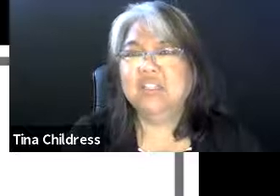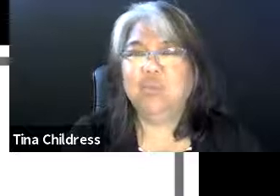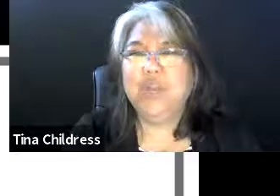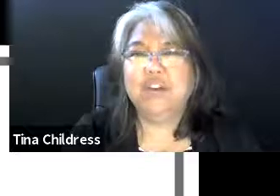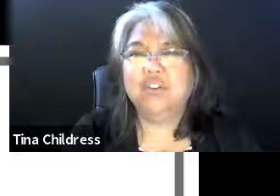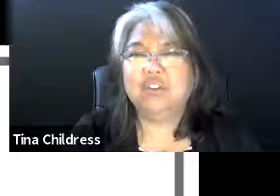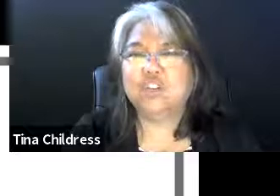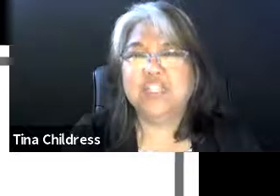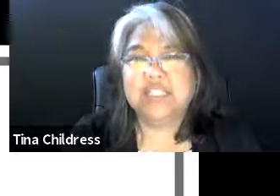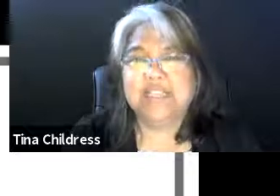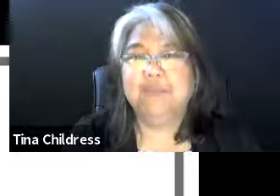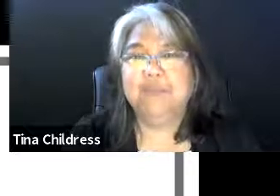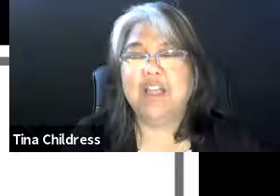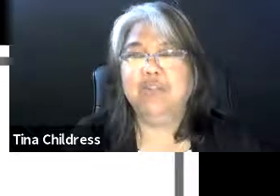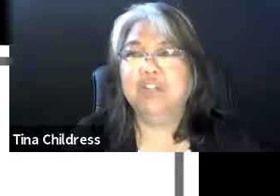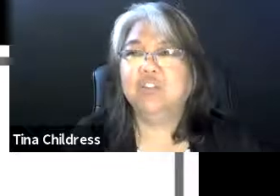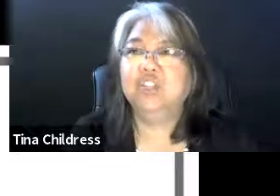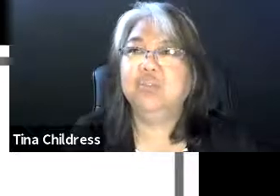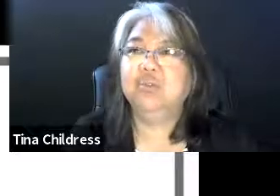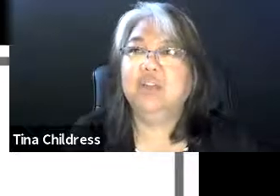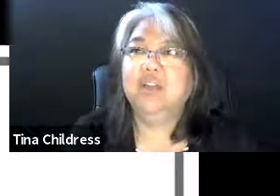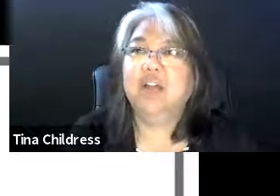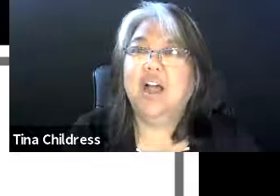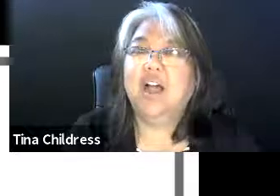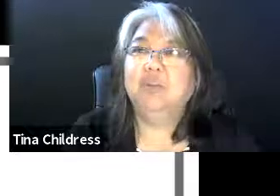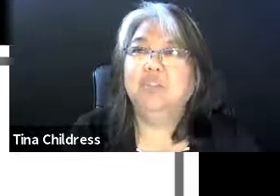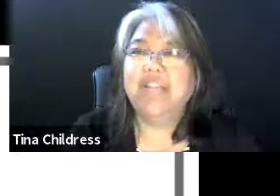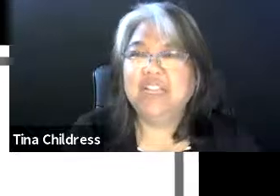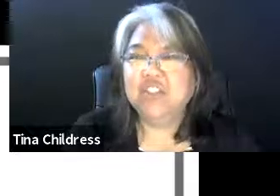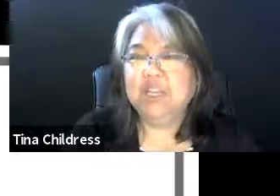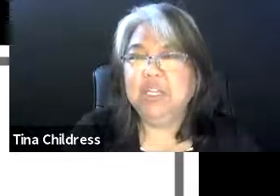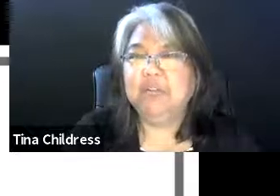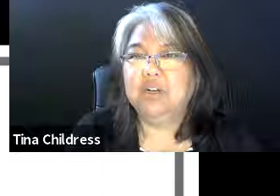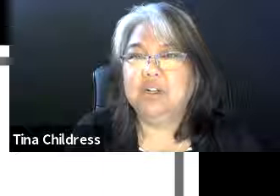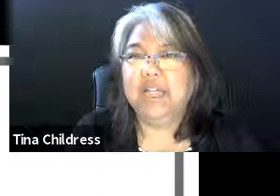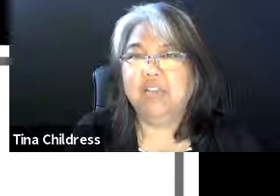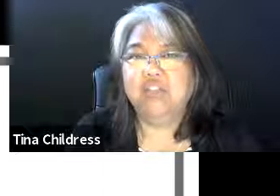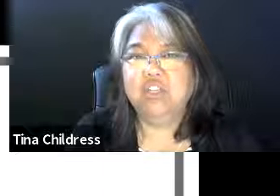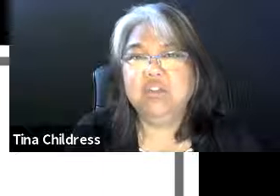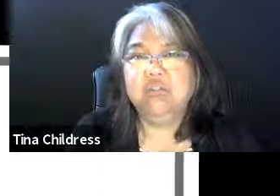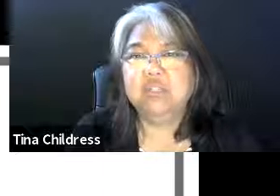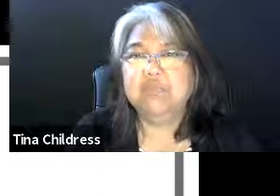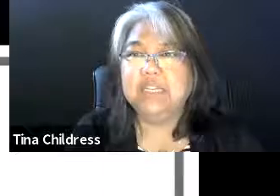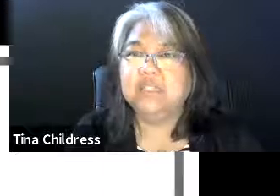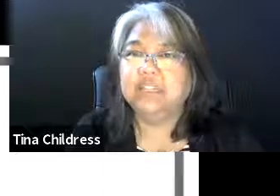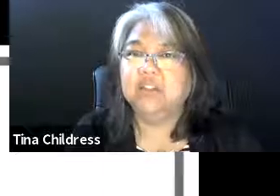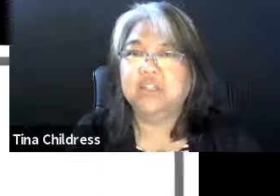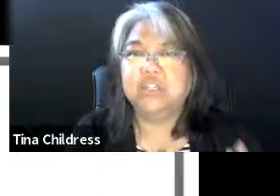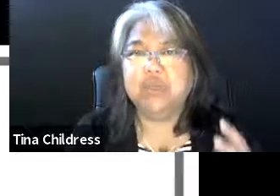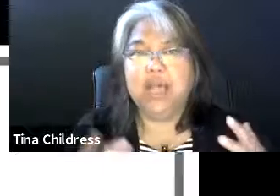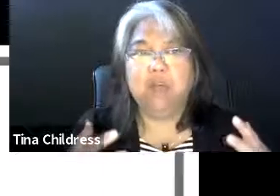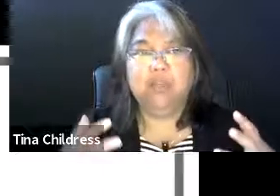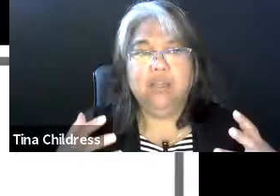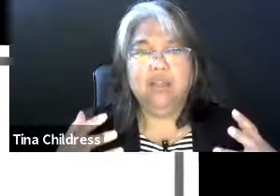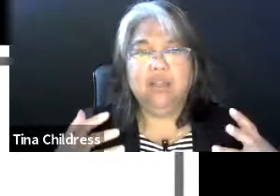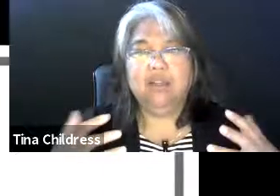felt this weird urgency. I feel to educate people and to use my skills